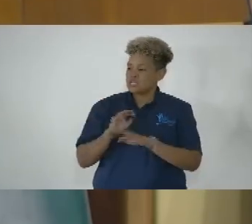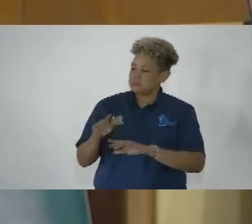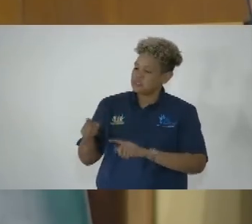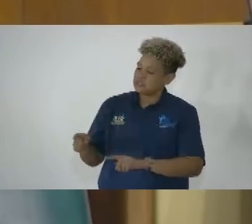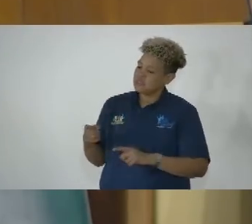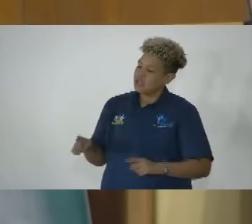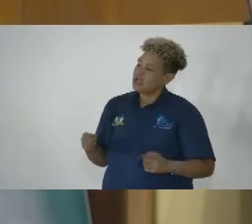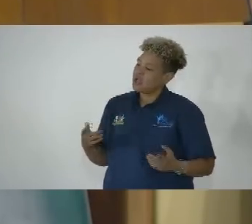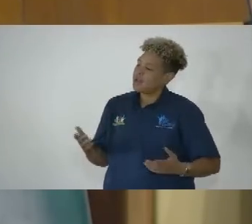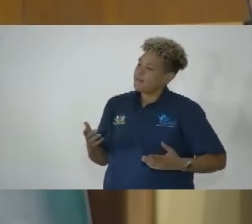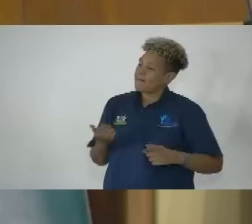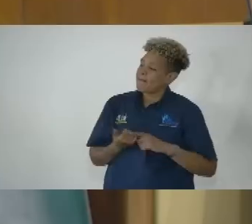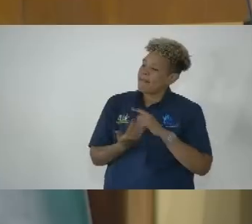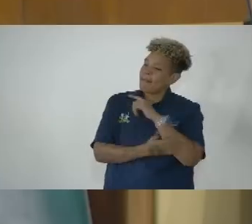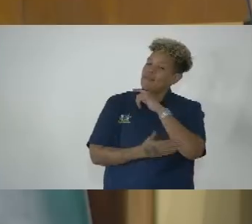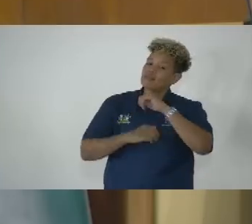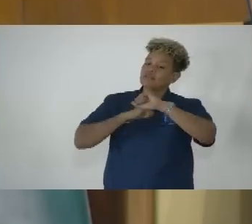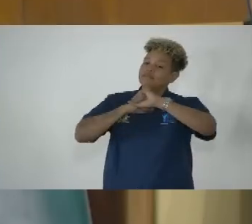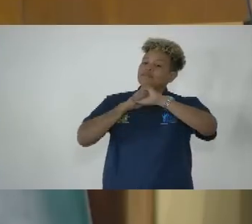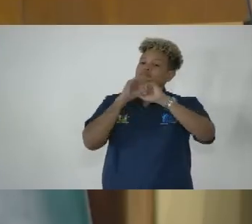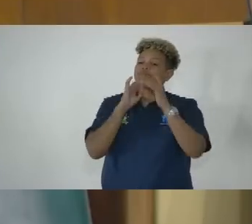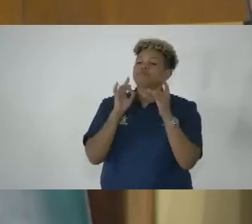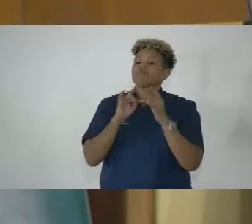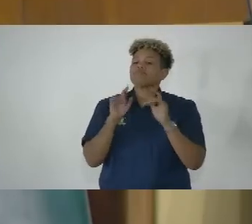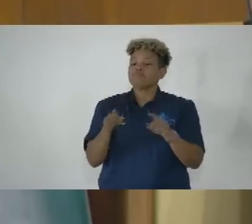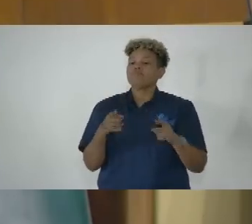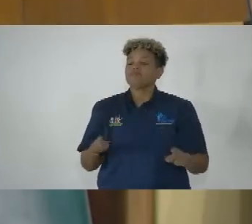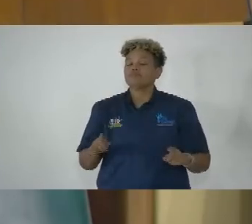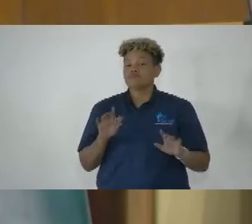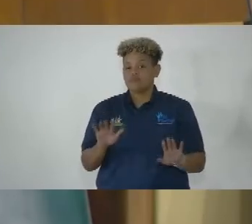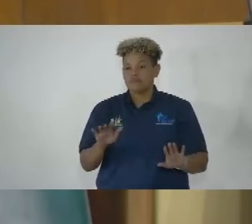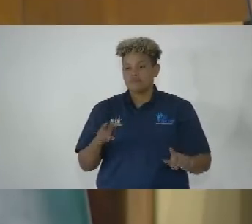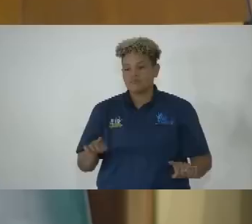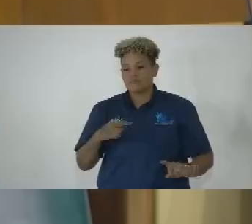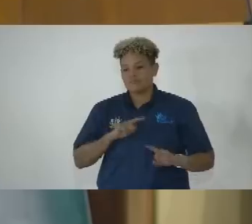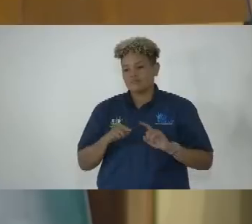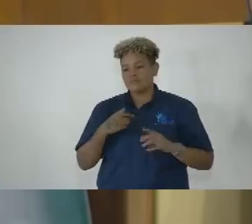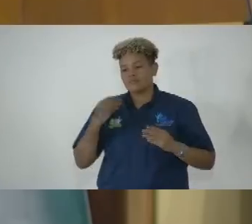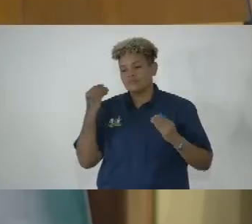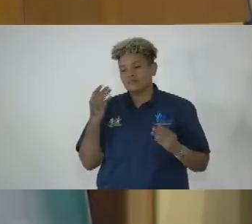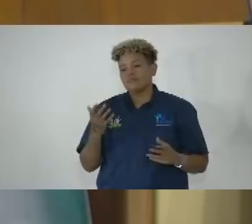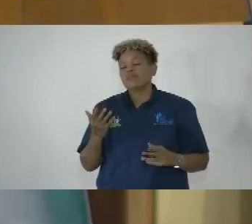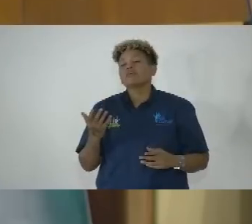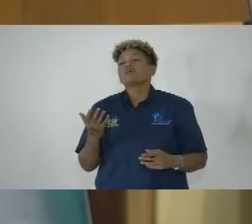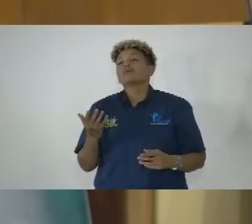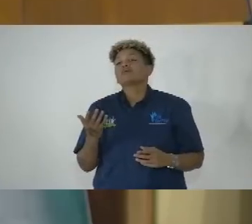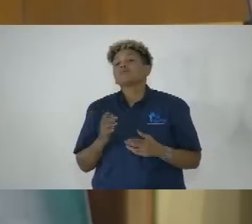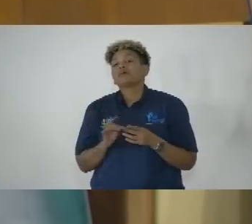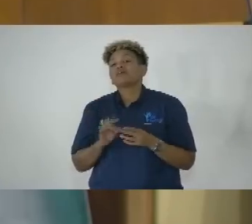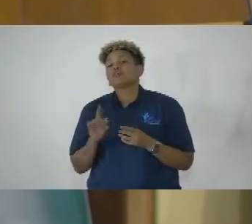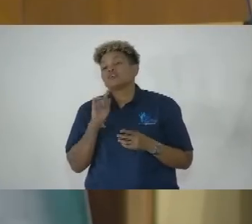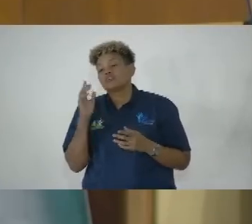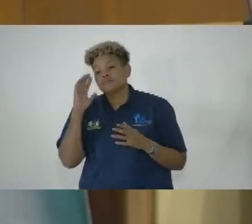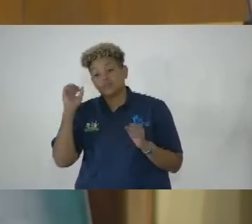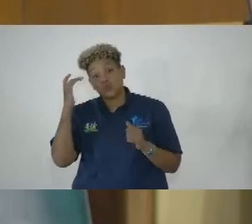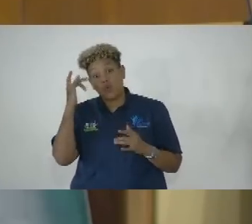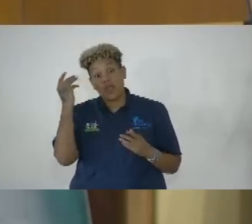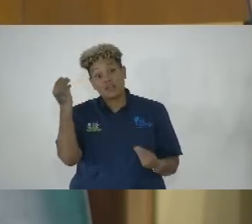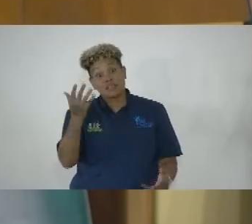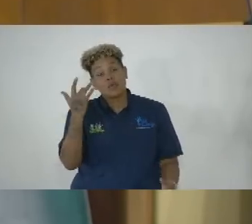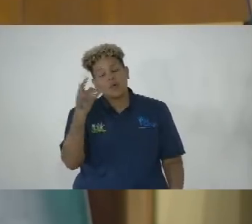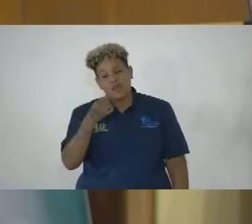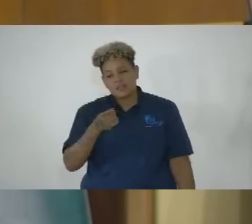of National Security speaking to it. But I say, mention it, Mr. President, because, you